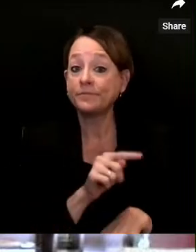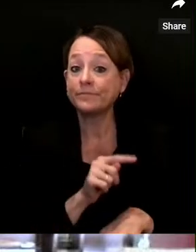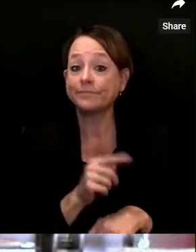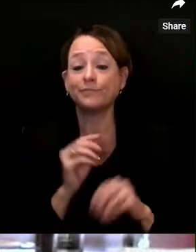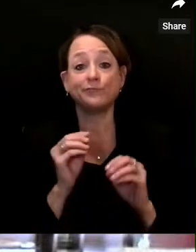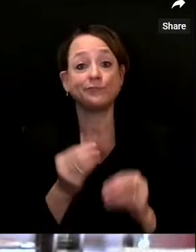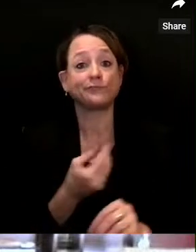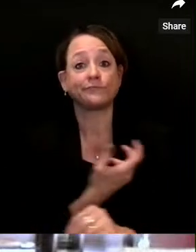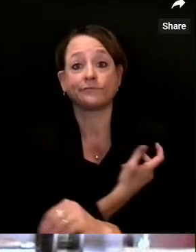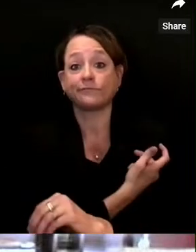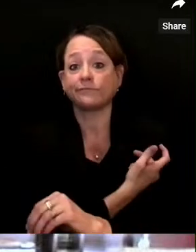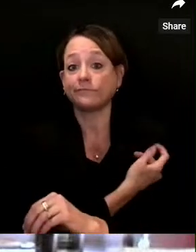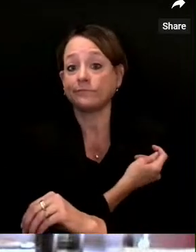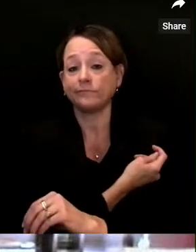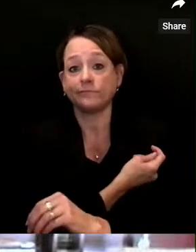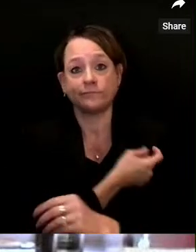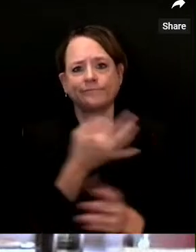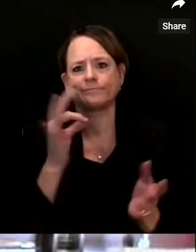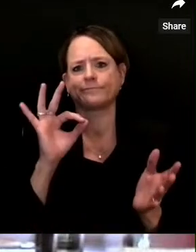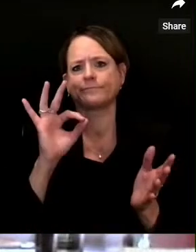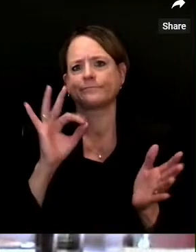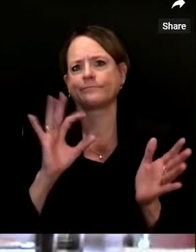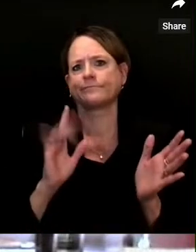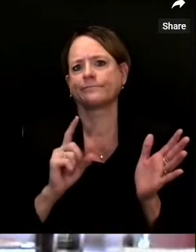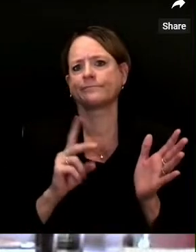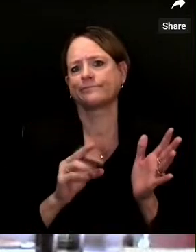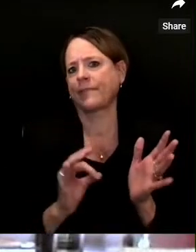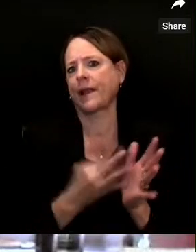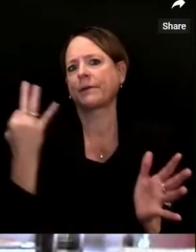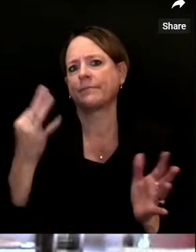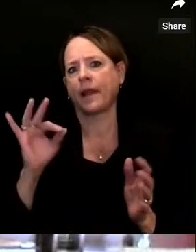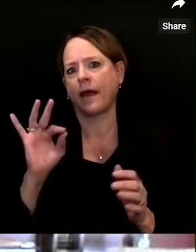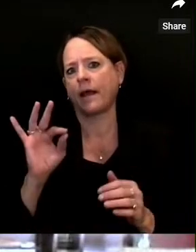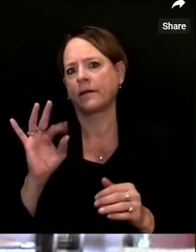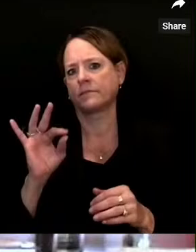have been vaccinated against COVID-19.